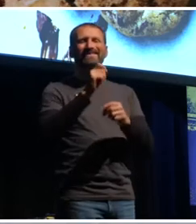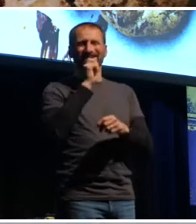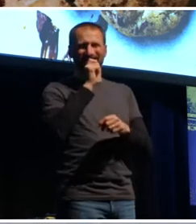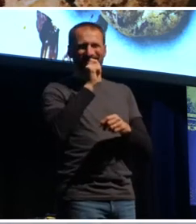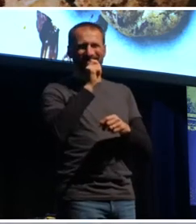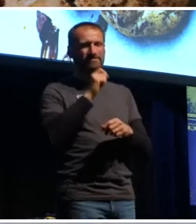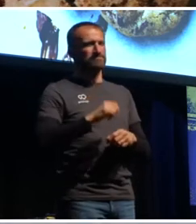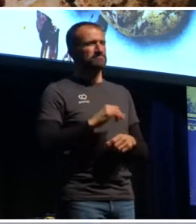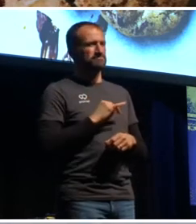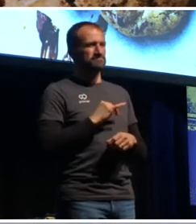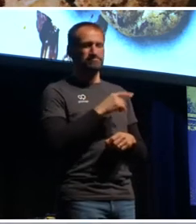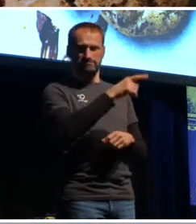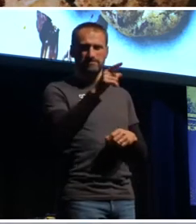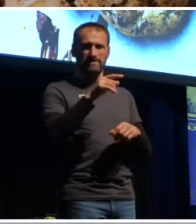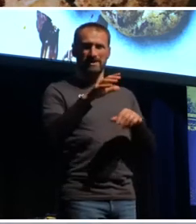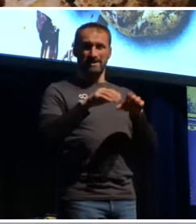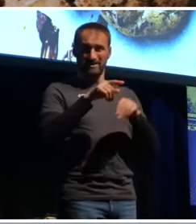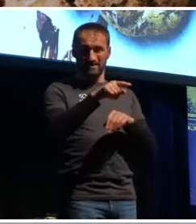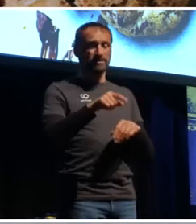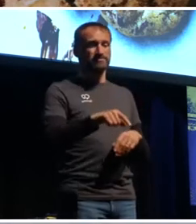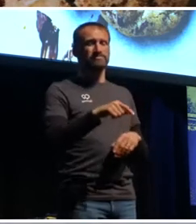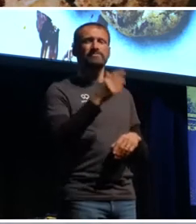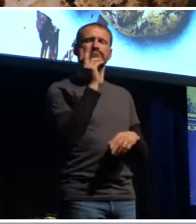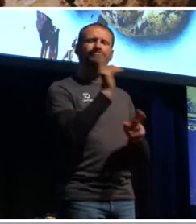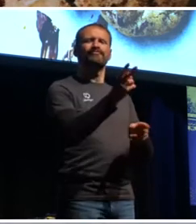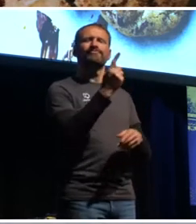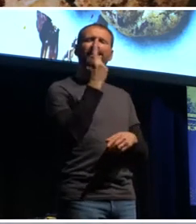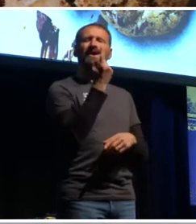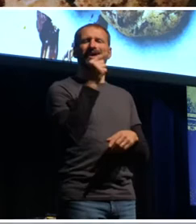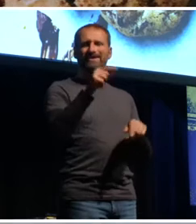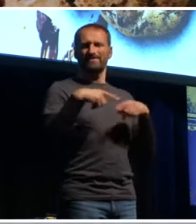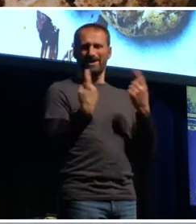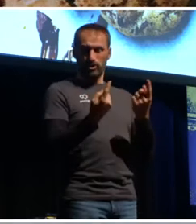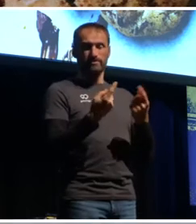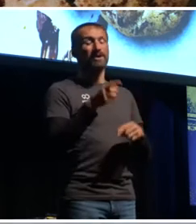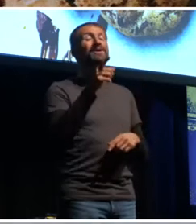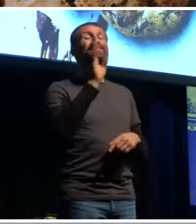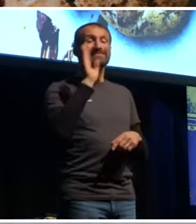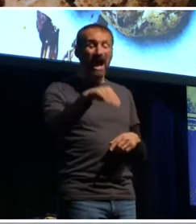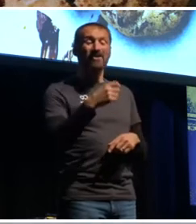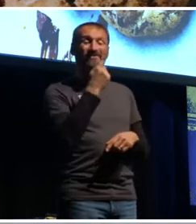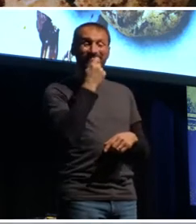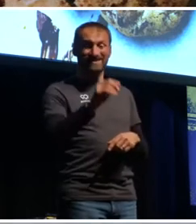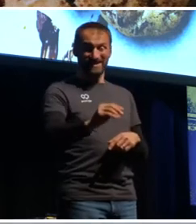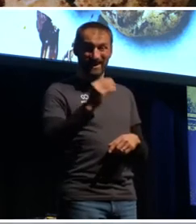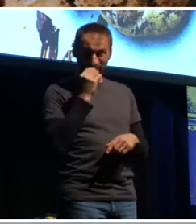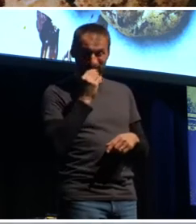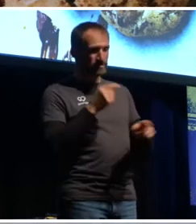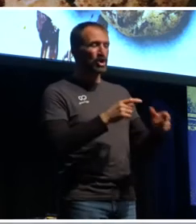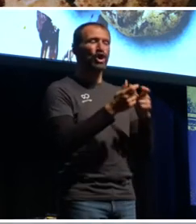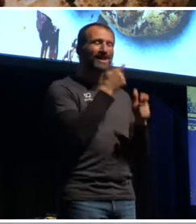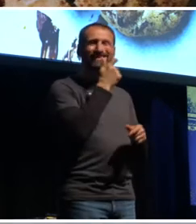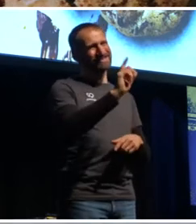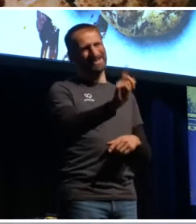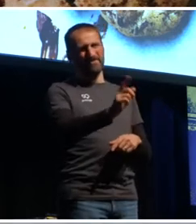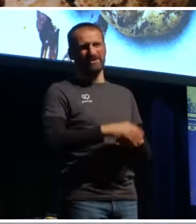sweets. The participant was left alone in the room for 5 minutes to struggle with the cookies and the radishes.